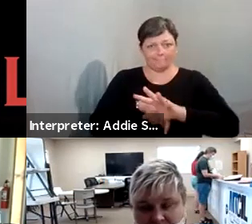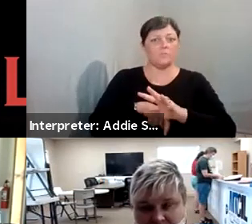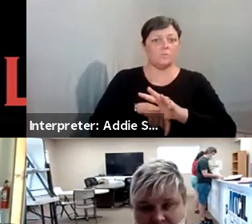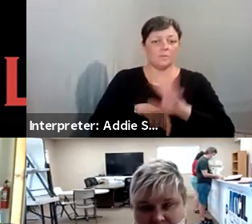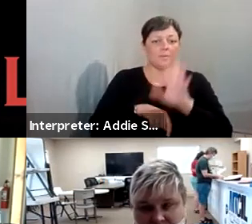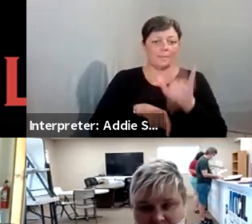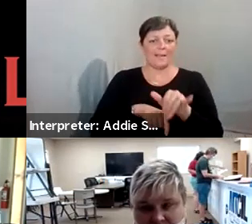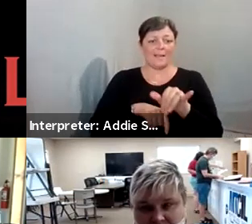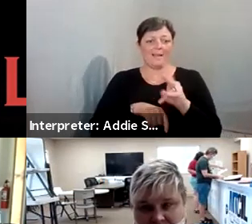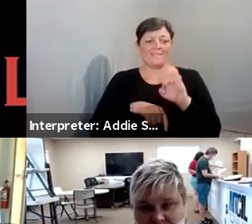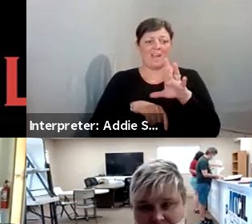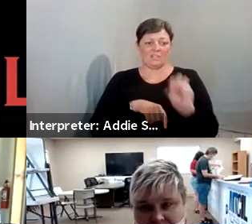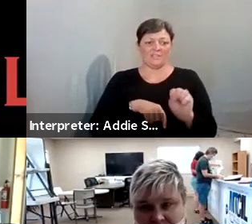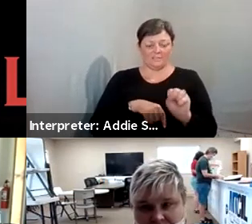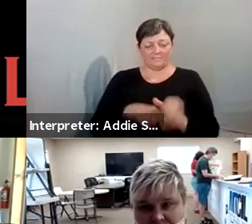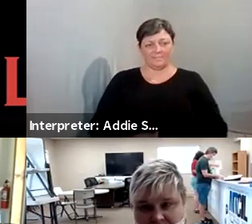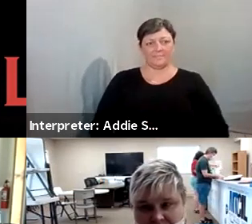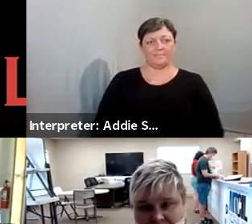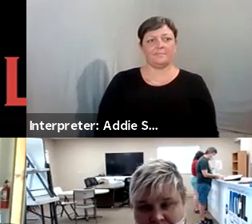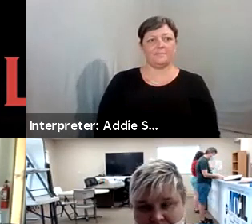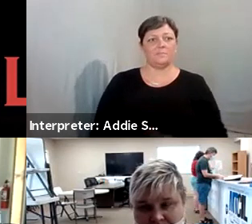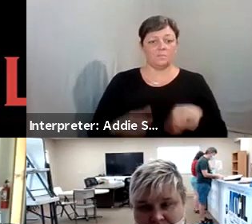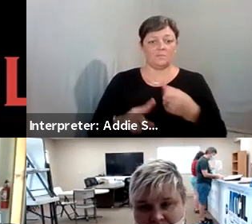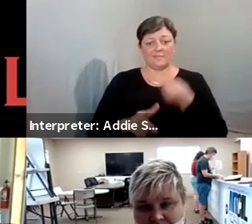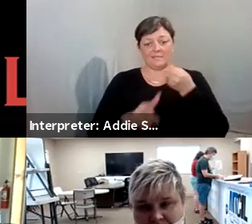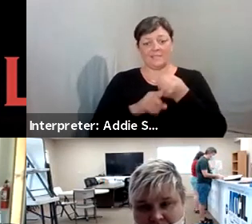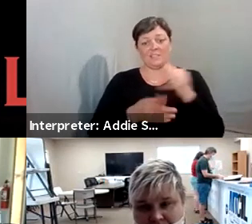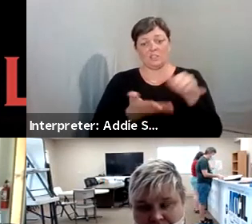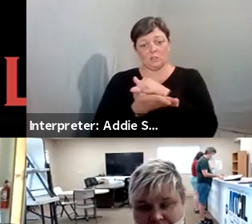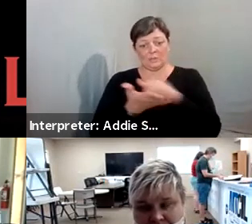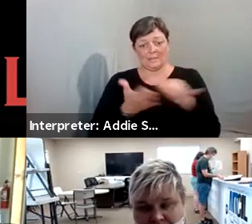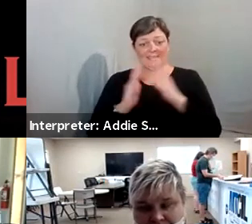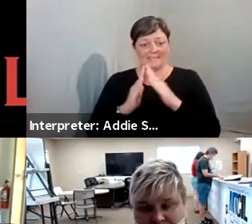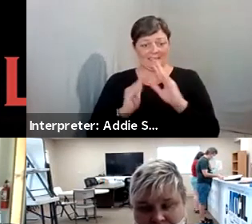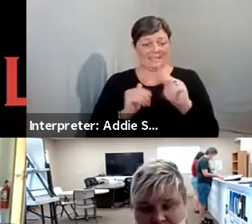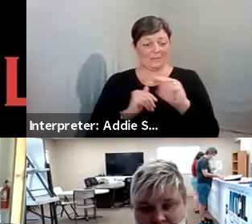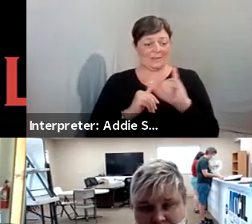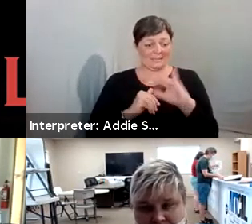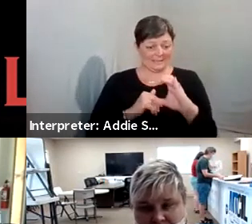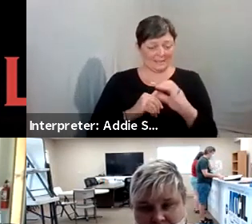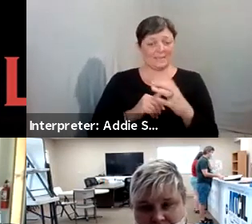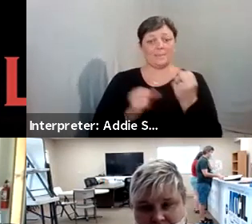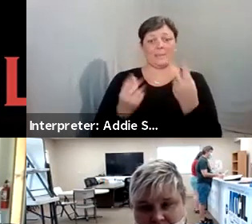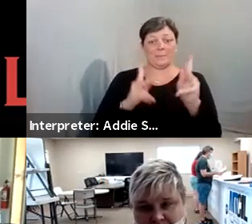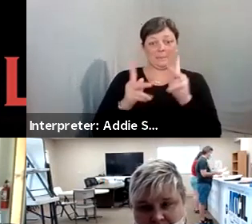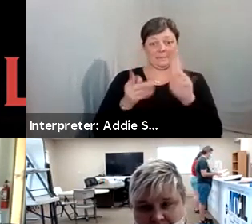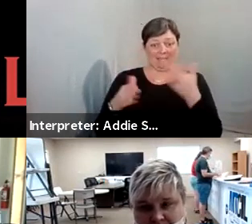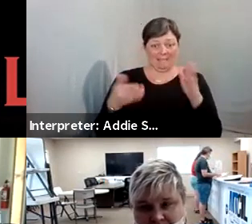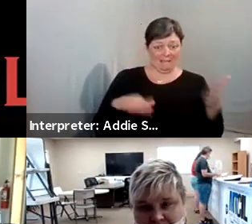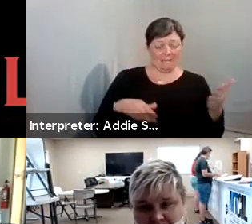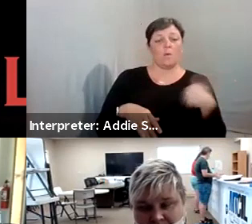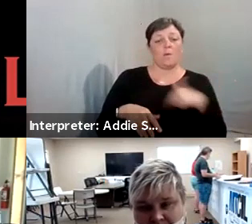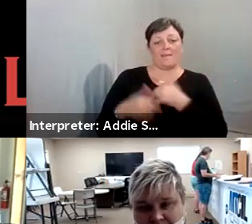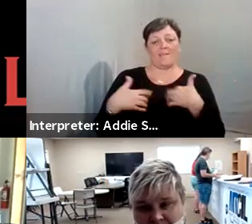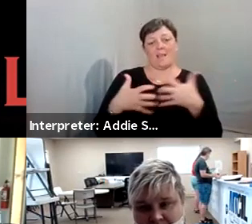the virus right away. When it hit New York City and a lot of people were dying, we have a lot of